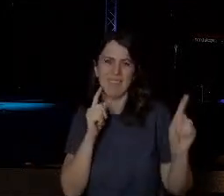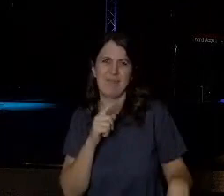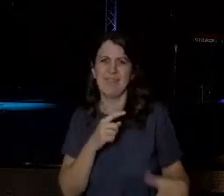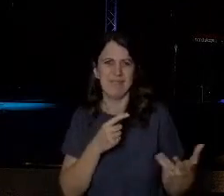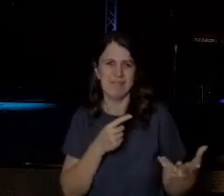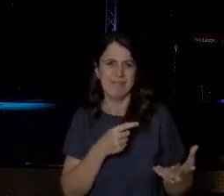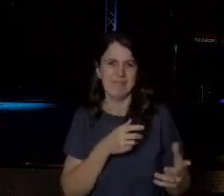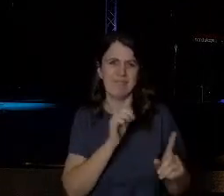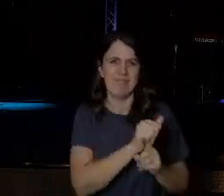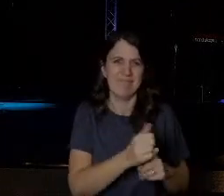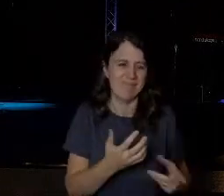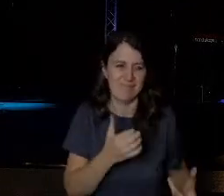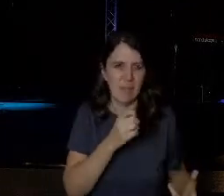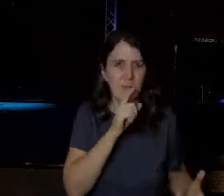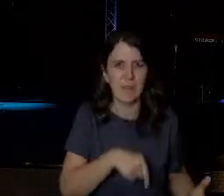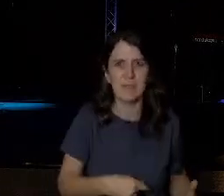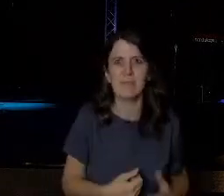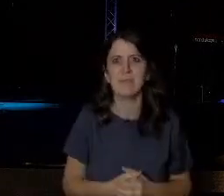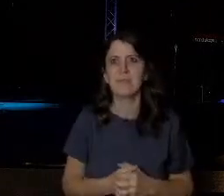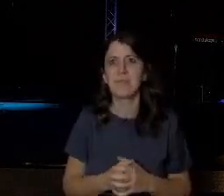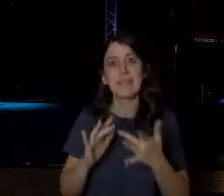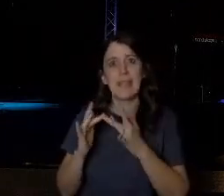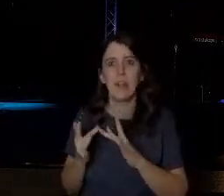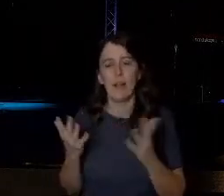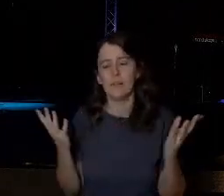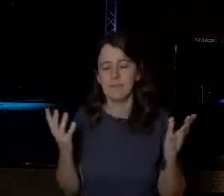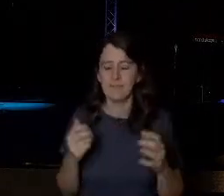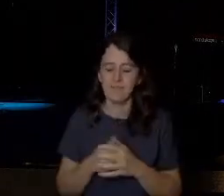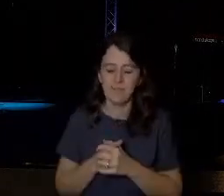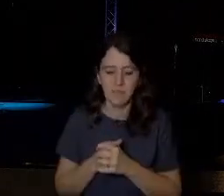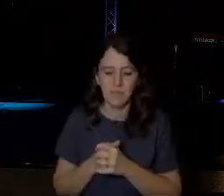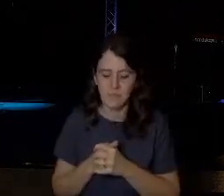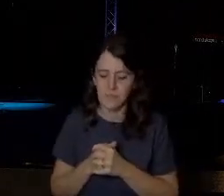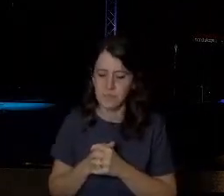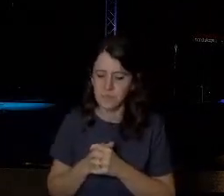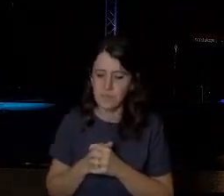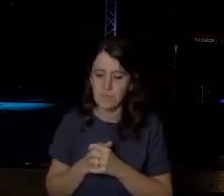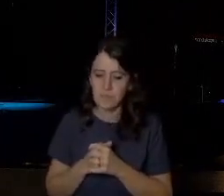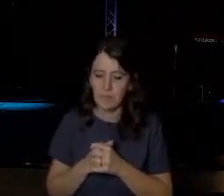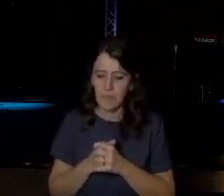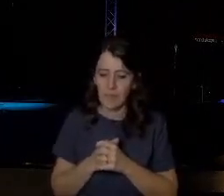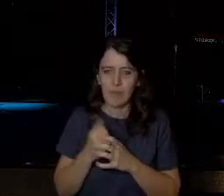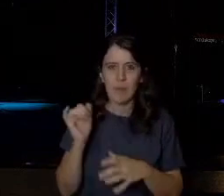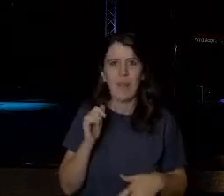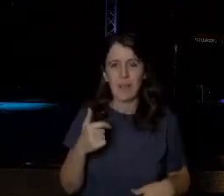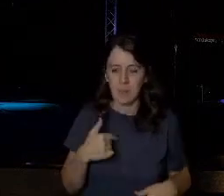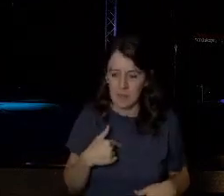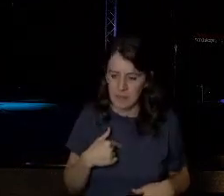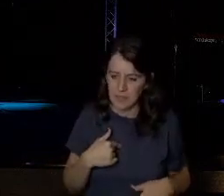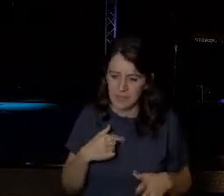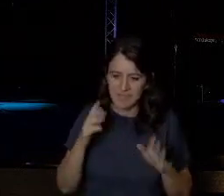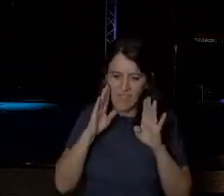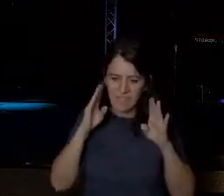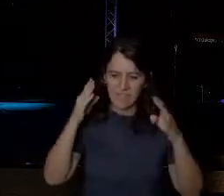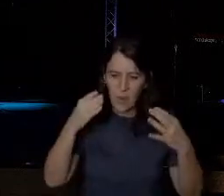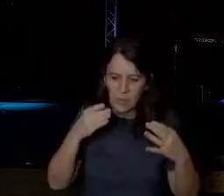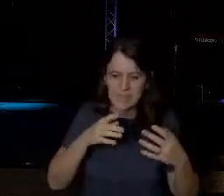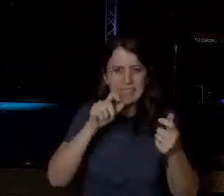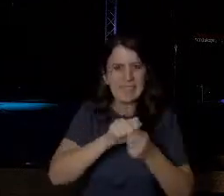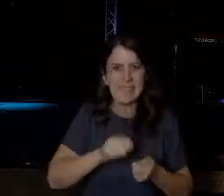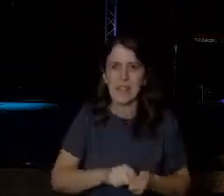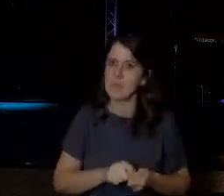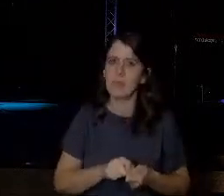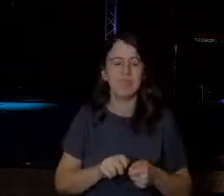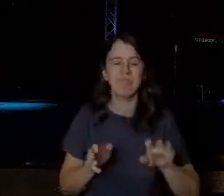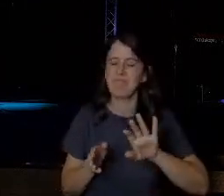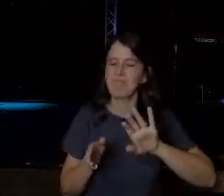internet, right? You see both sides all the time. But I just, if you're like me, you sort of get bogged down in that detail. But